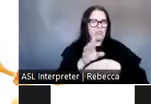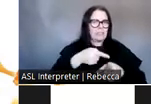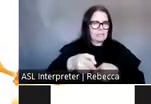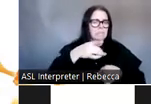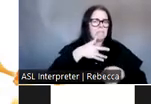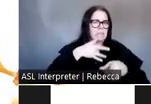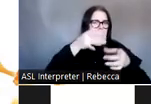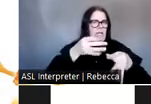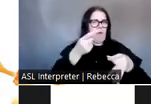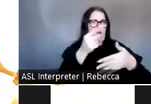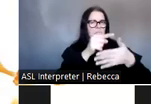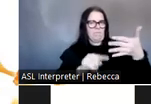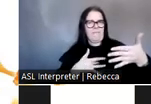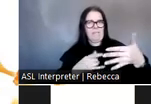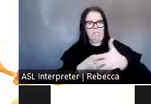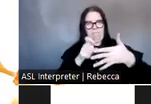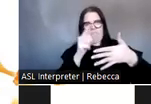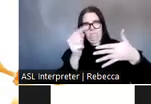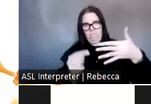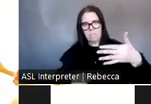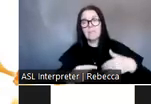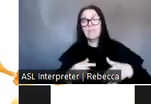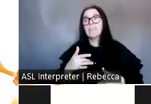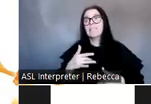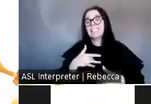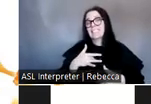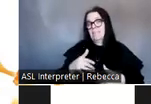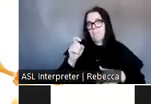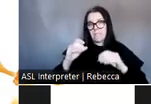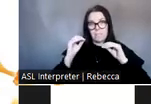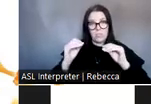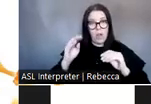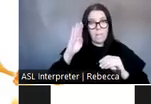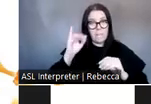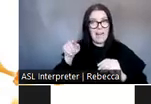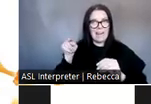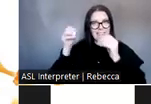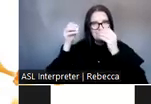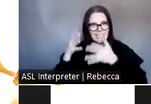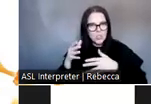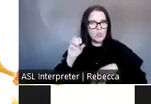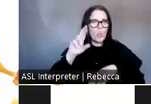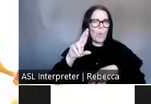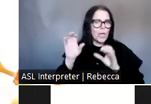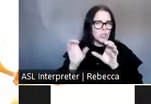They're usually and really have to be taught by a teacher or facilitator or mentor who is actually accountable